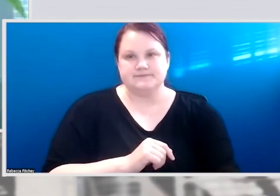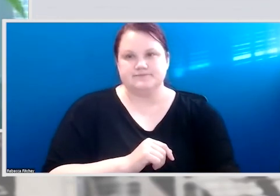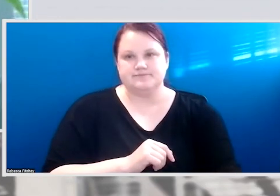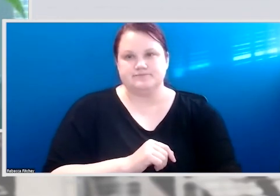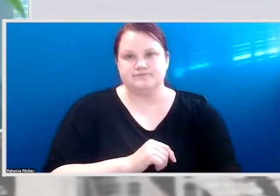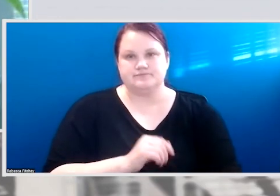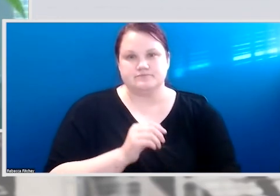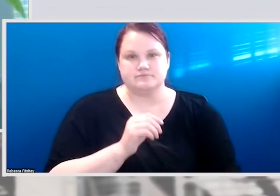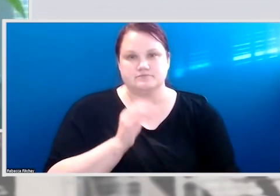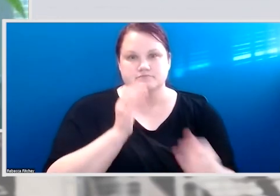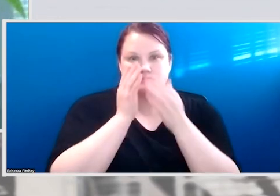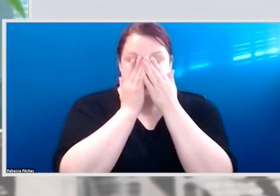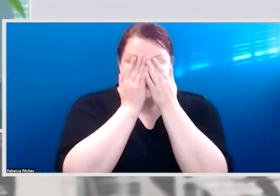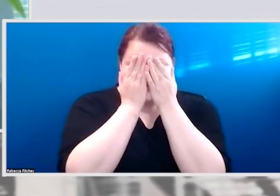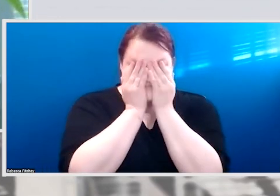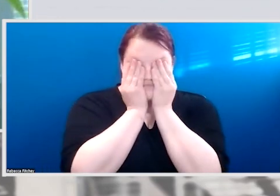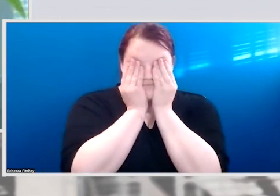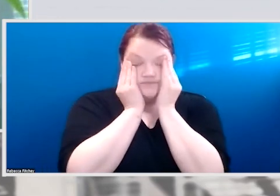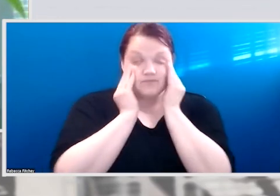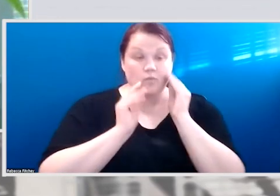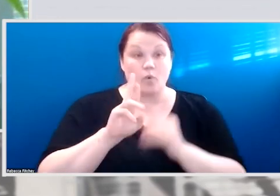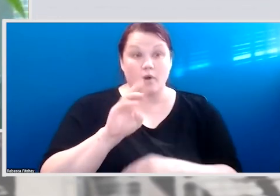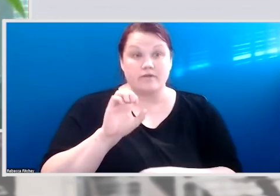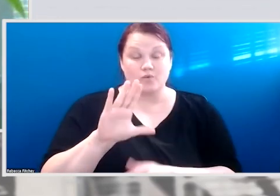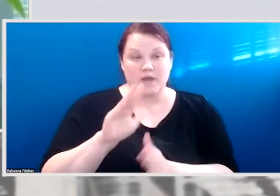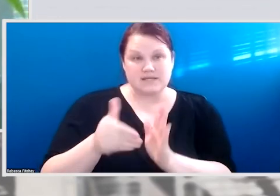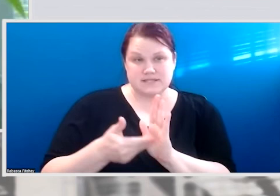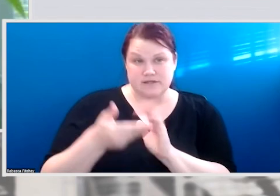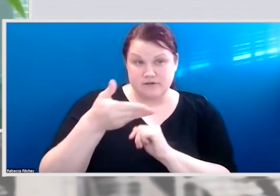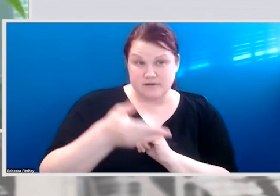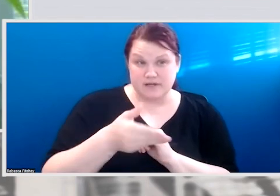or at least for the rec center that's over there.